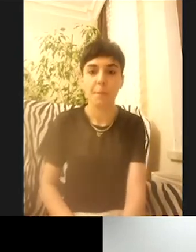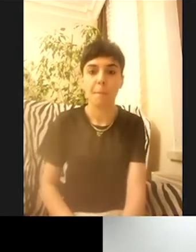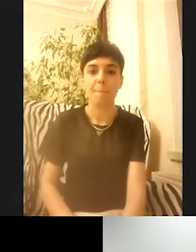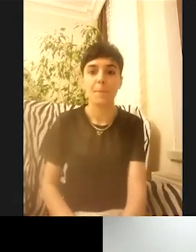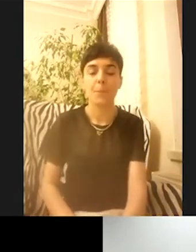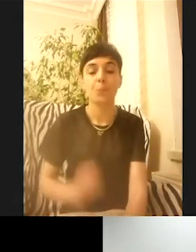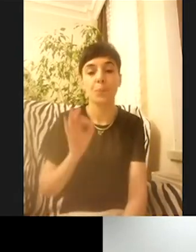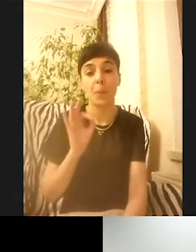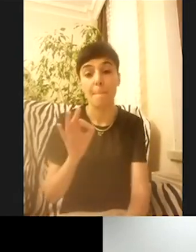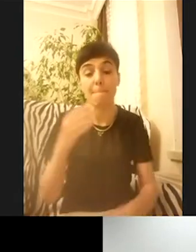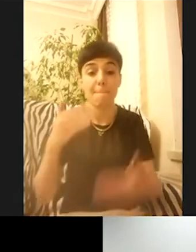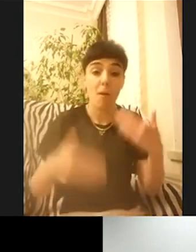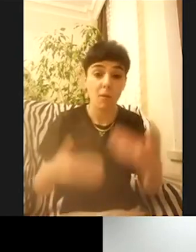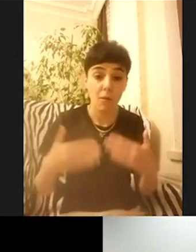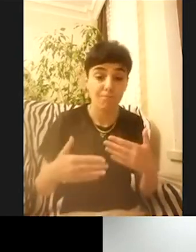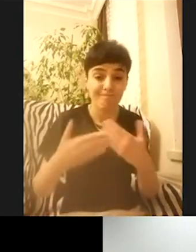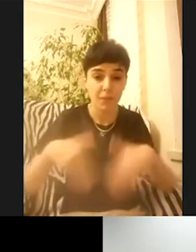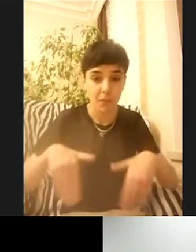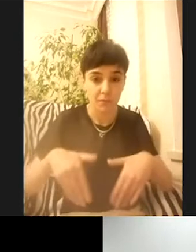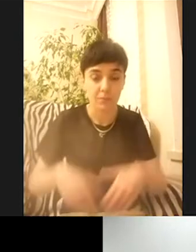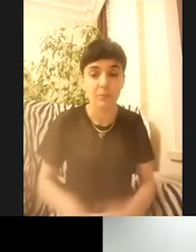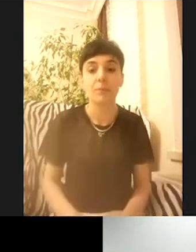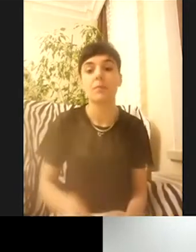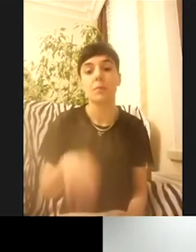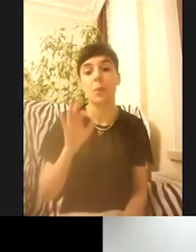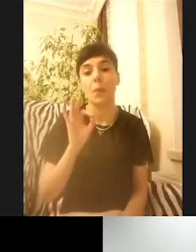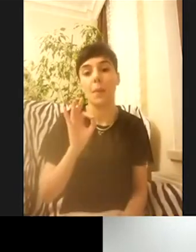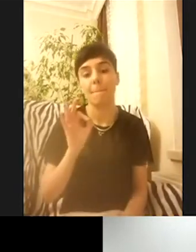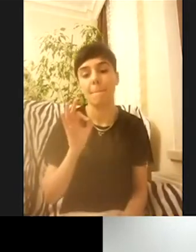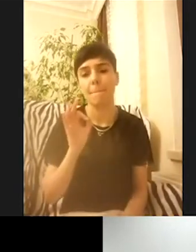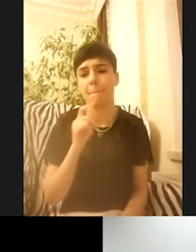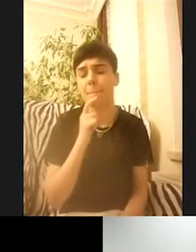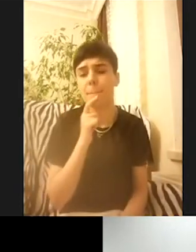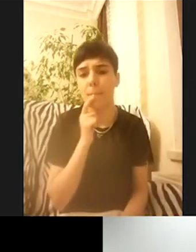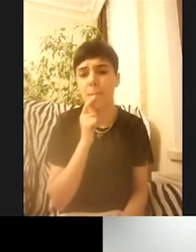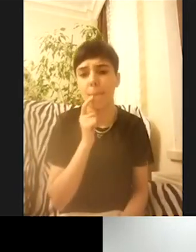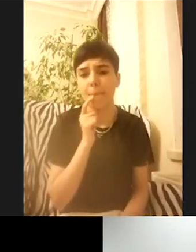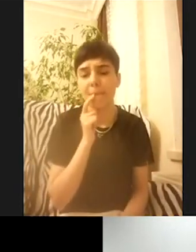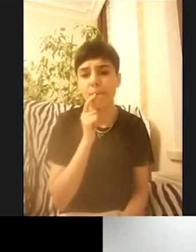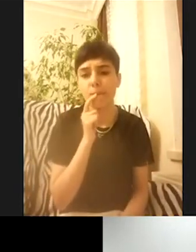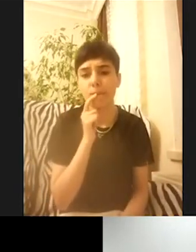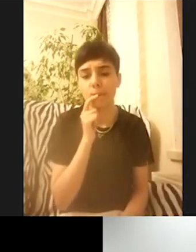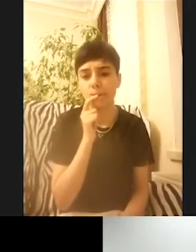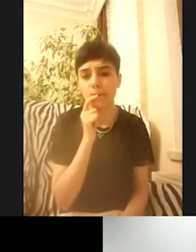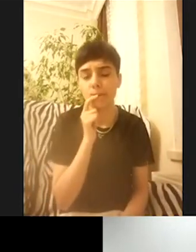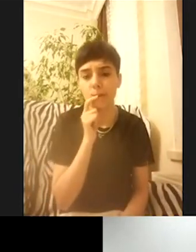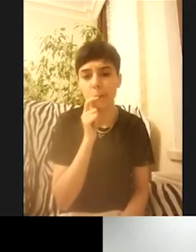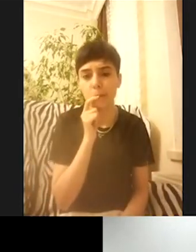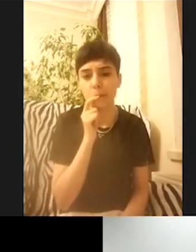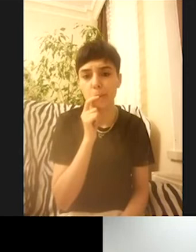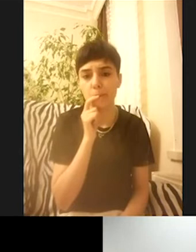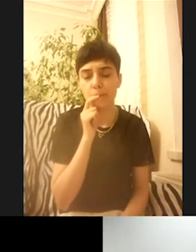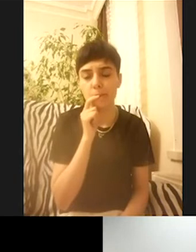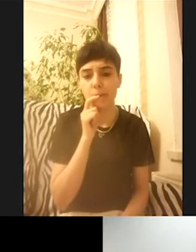evoke that too, right? That because as another sort of concrete example of how even those spaces that